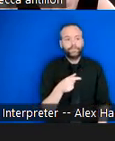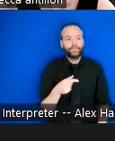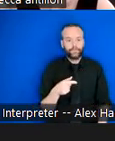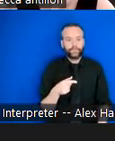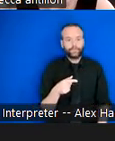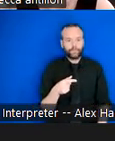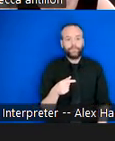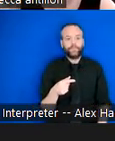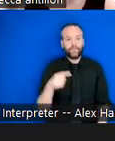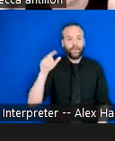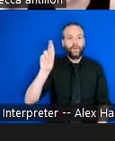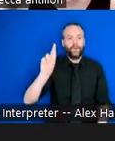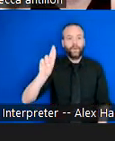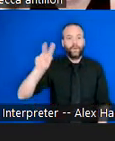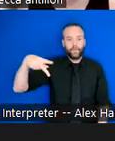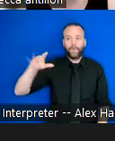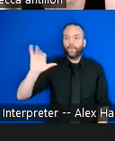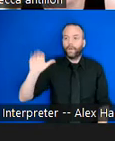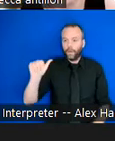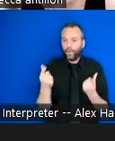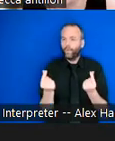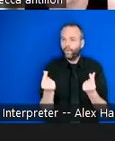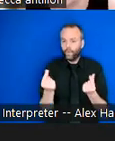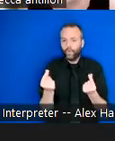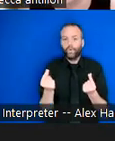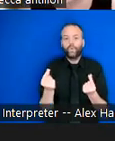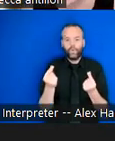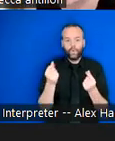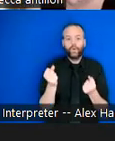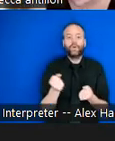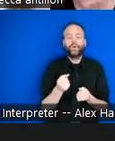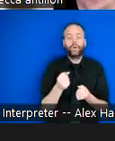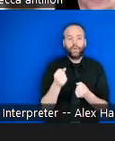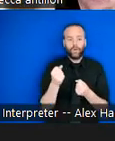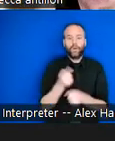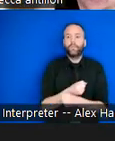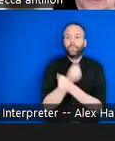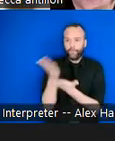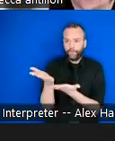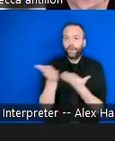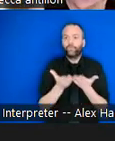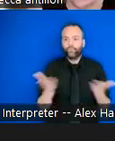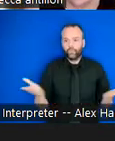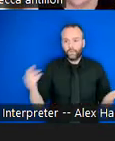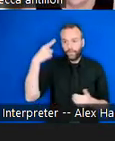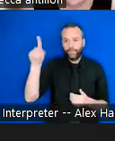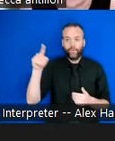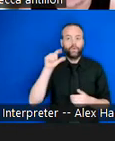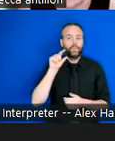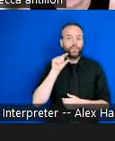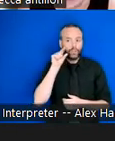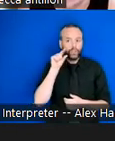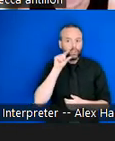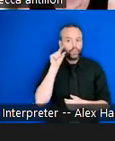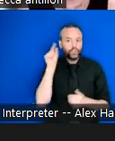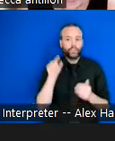is also known to offer support and resources for gender affirmation and for community building. So